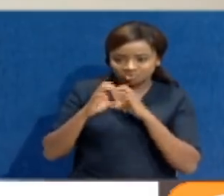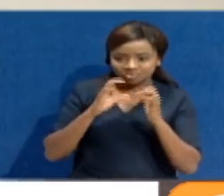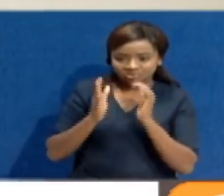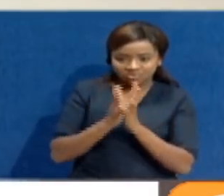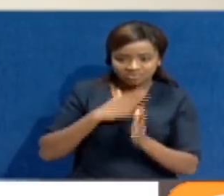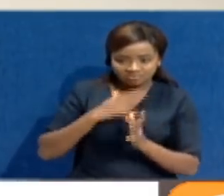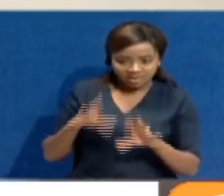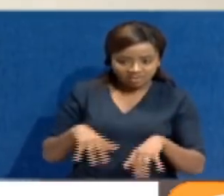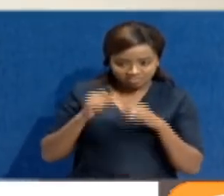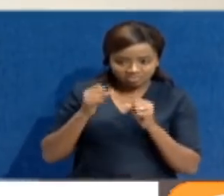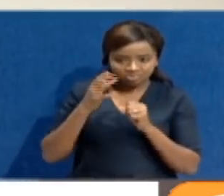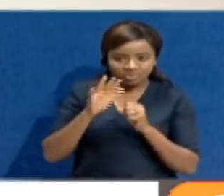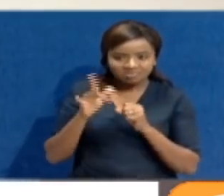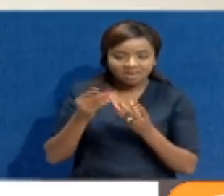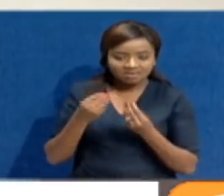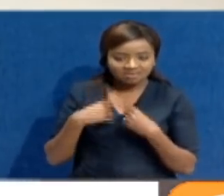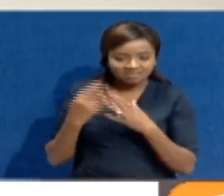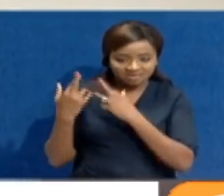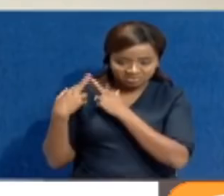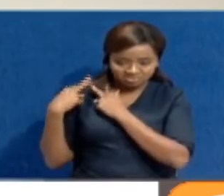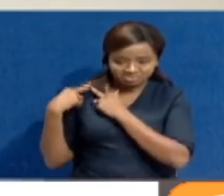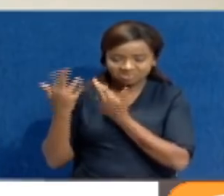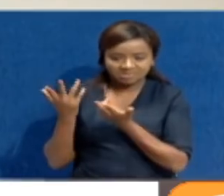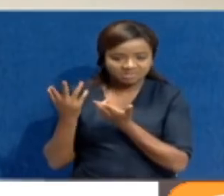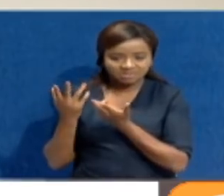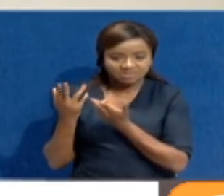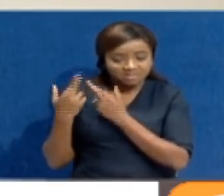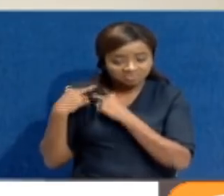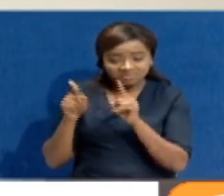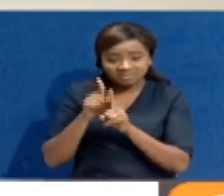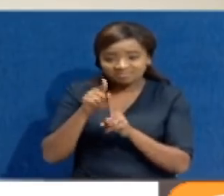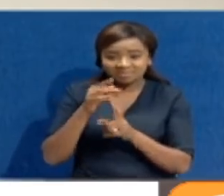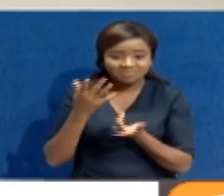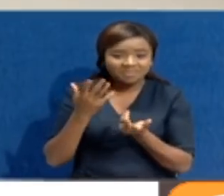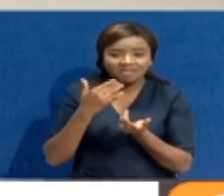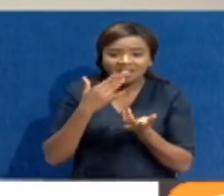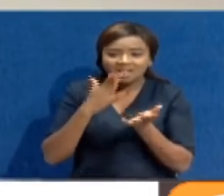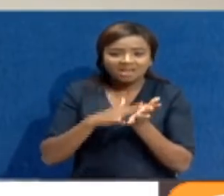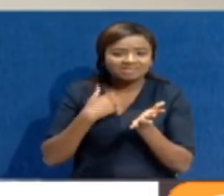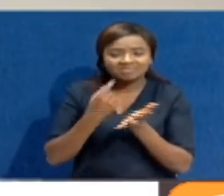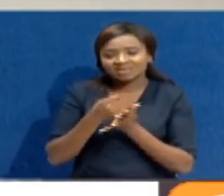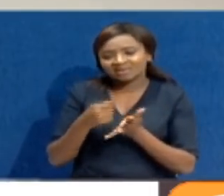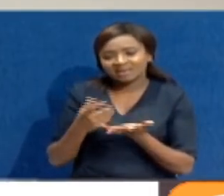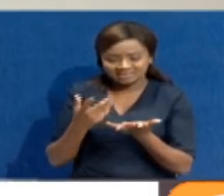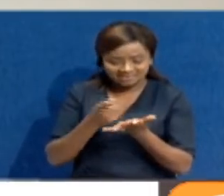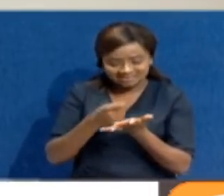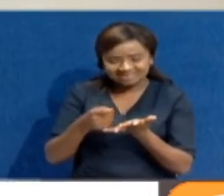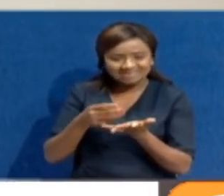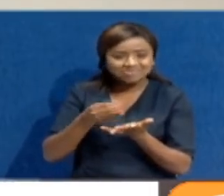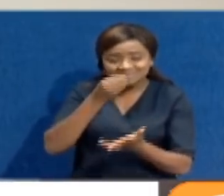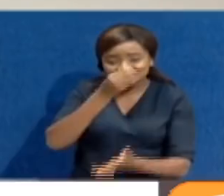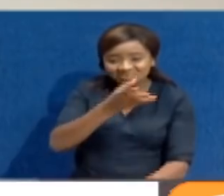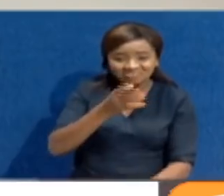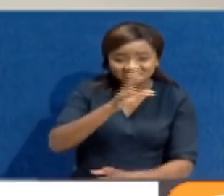especially if given a responsibility similar to what he was given, I wouldn't even bother writing a letter, whether it was to go to the